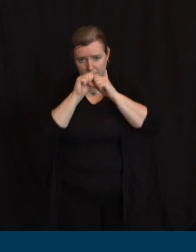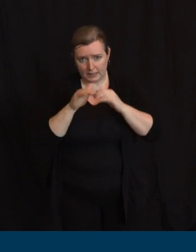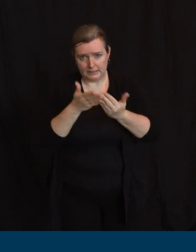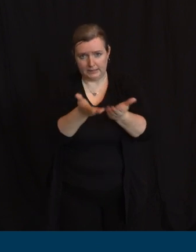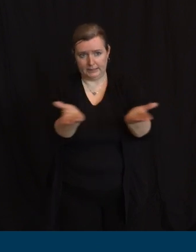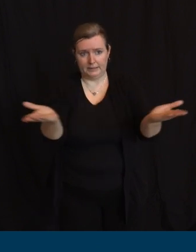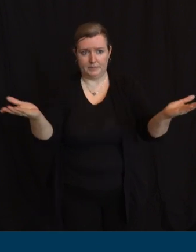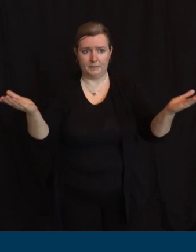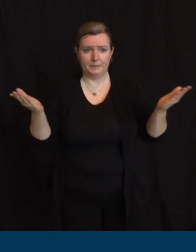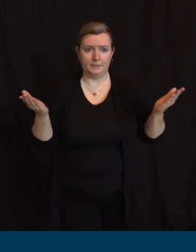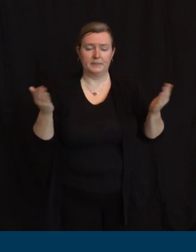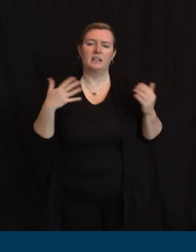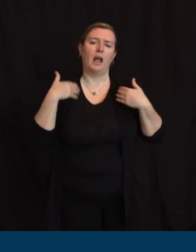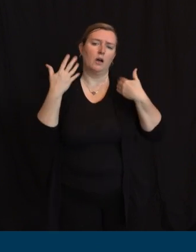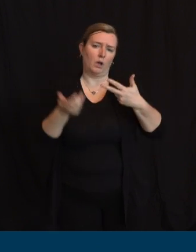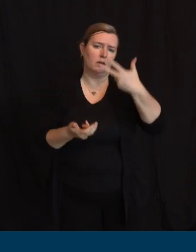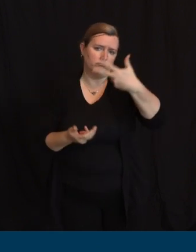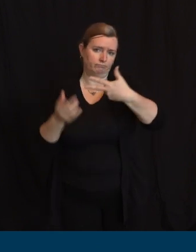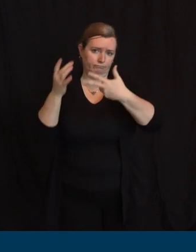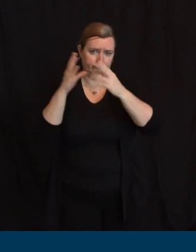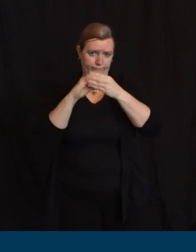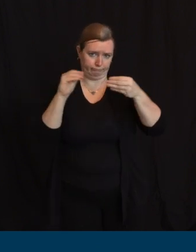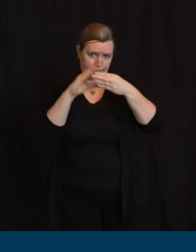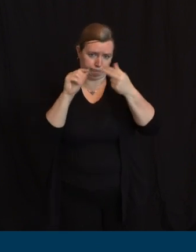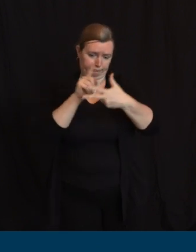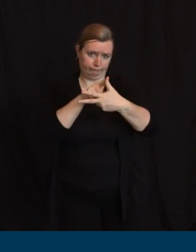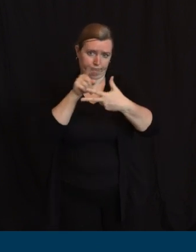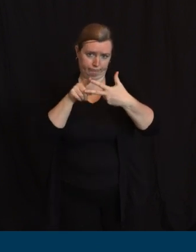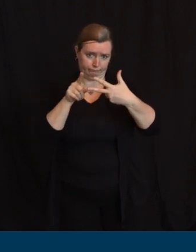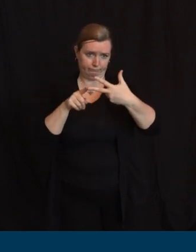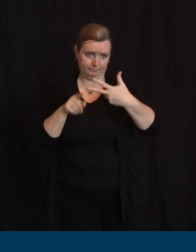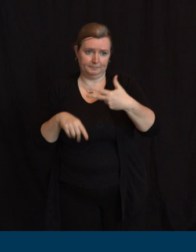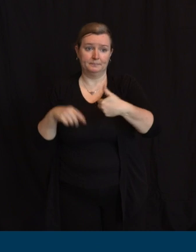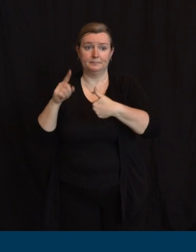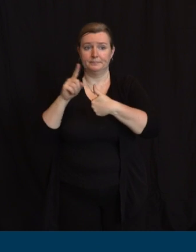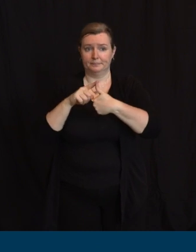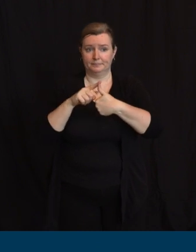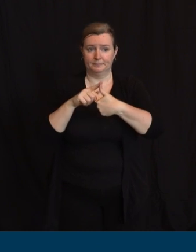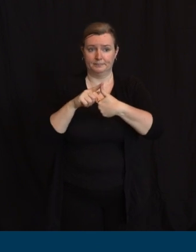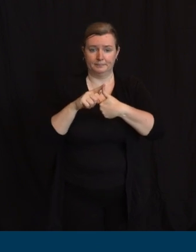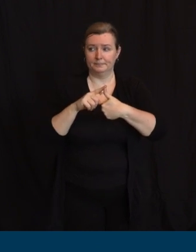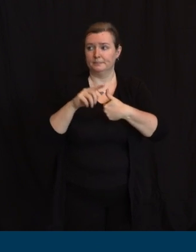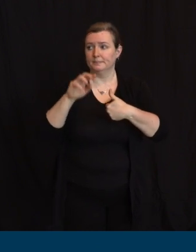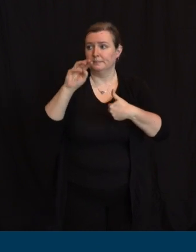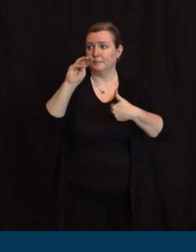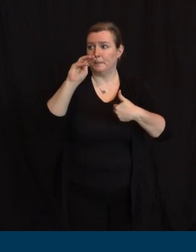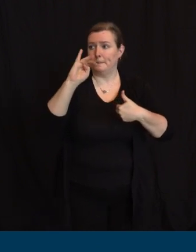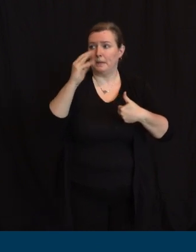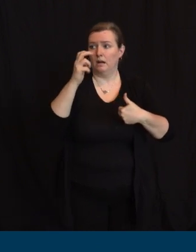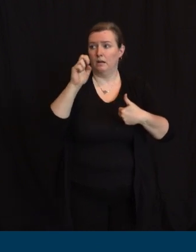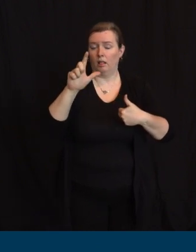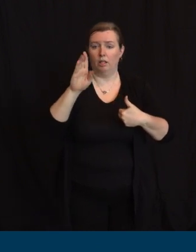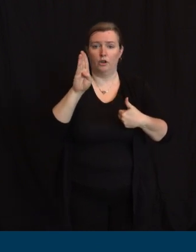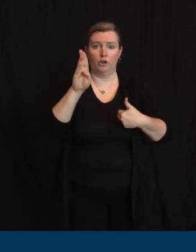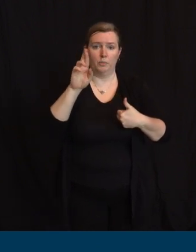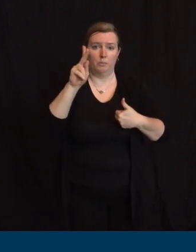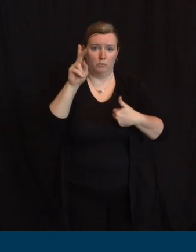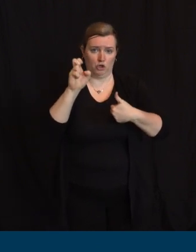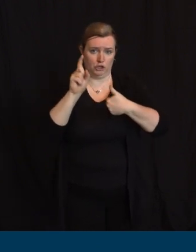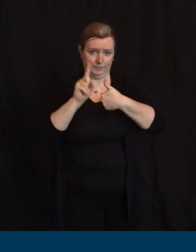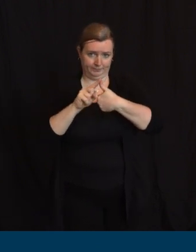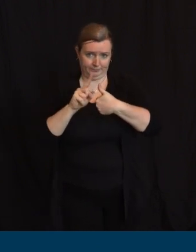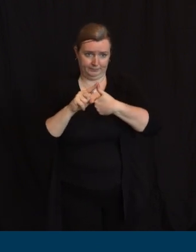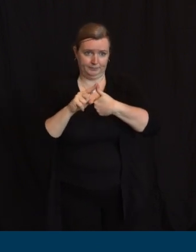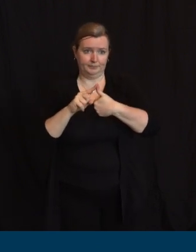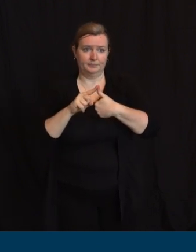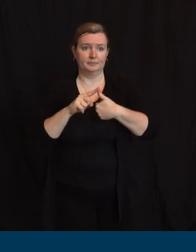stories of those we have lost recently. First up, Michael Burke. Let's get Michael up there. God bless him. Look at that guy.